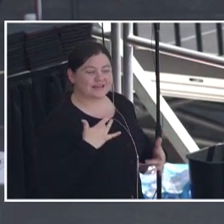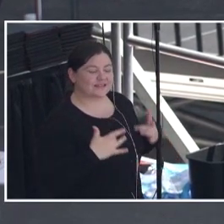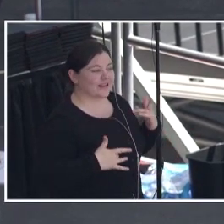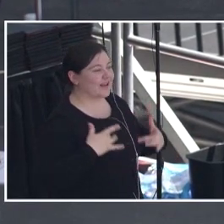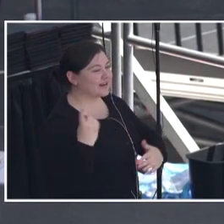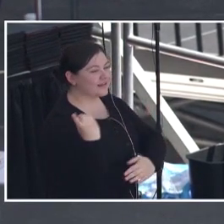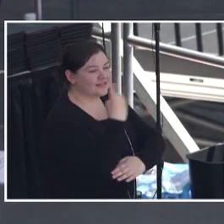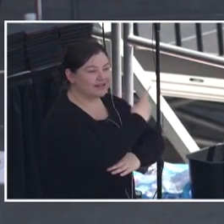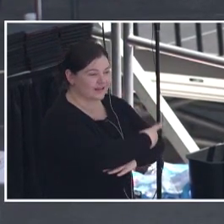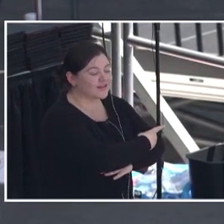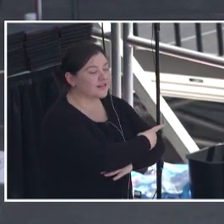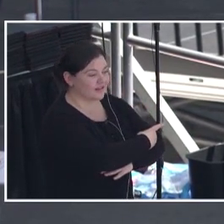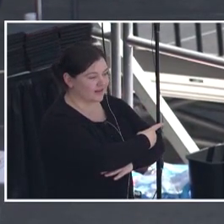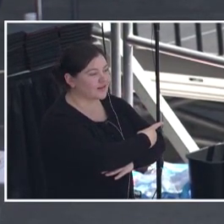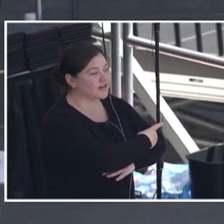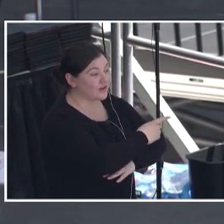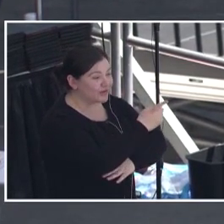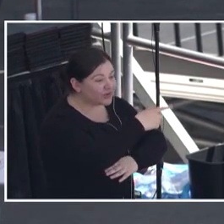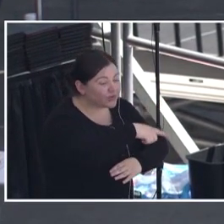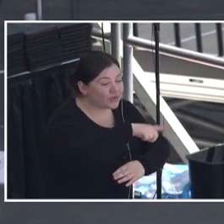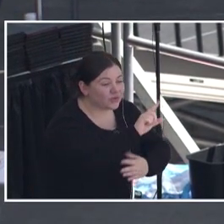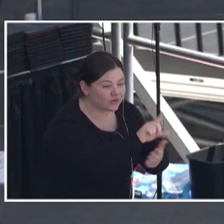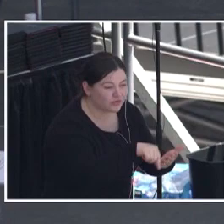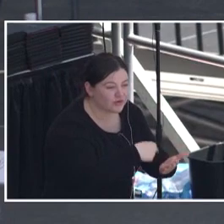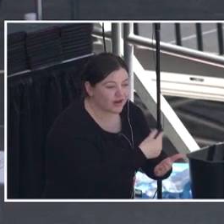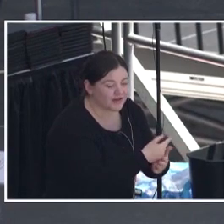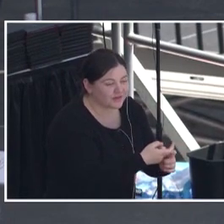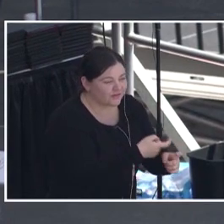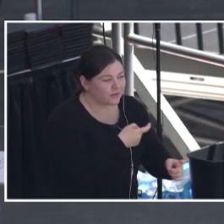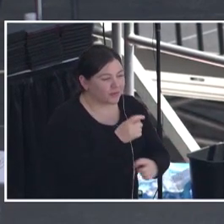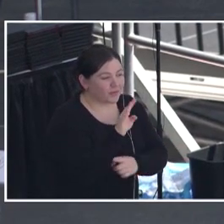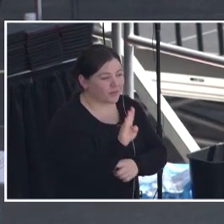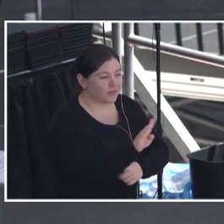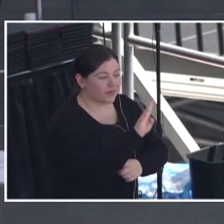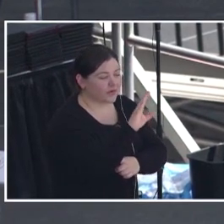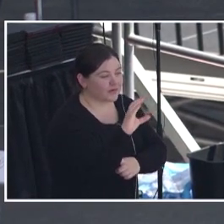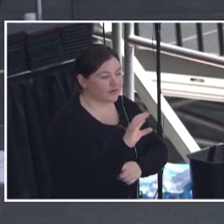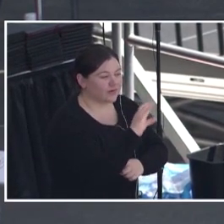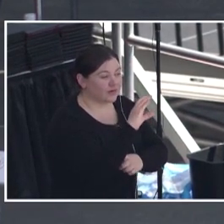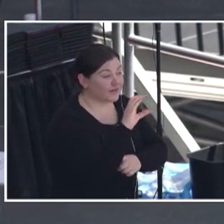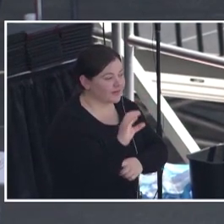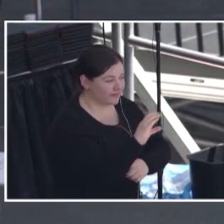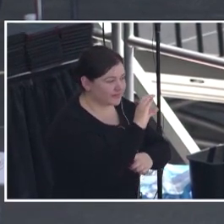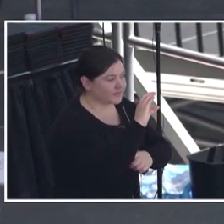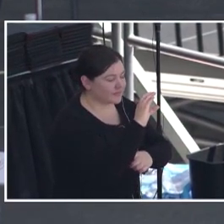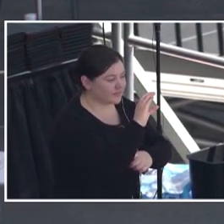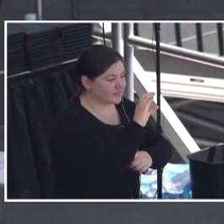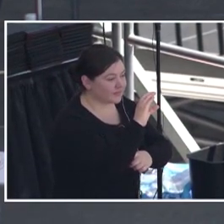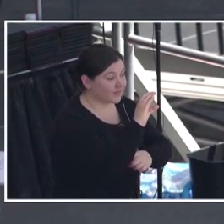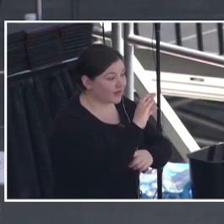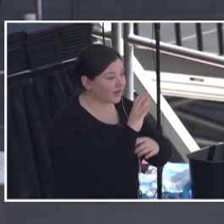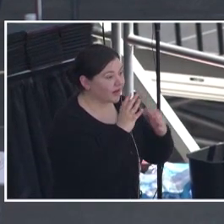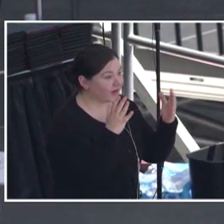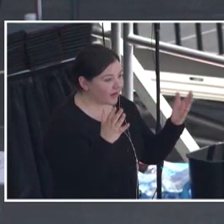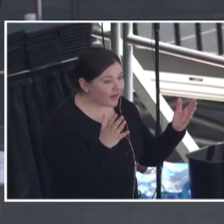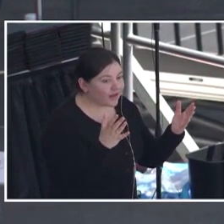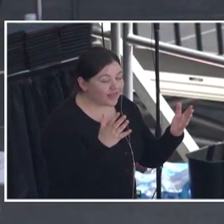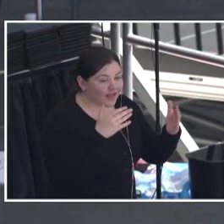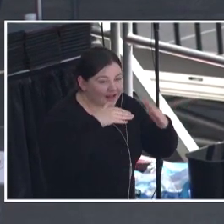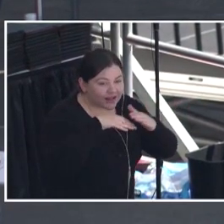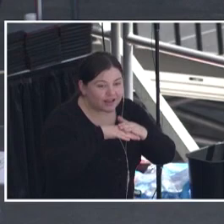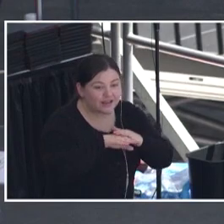day as you graduate from Bergen Community College and enter the